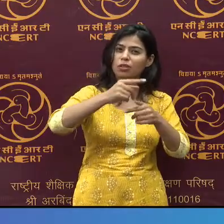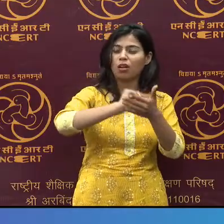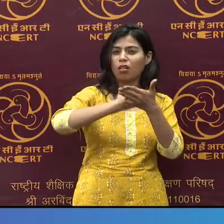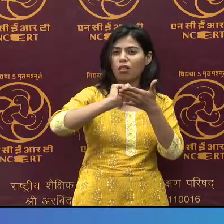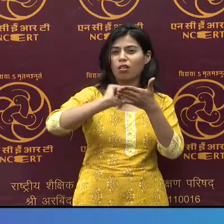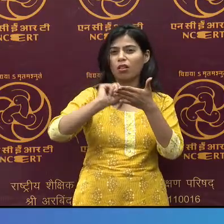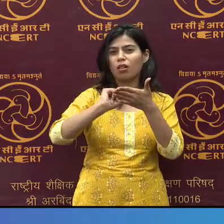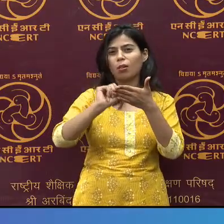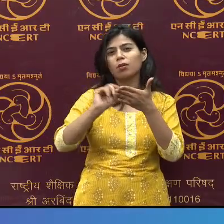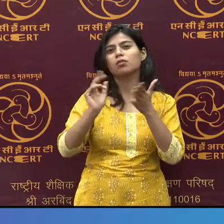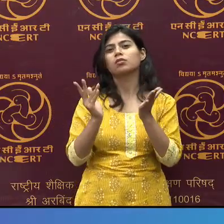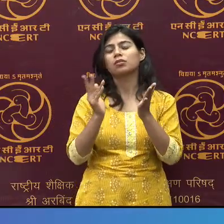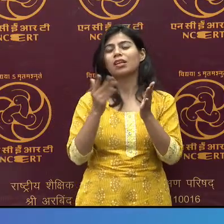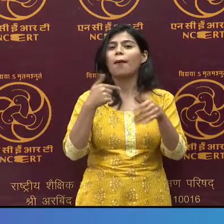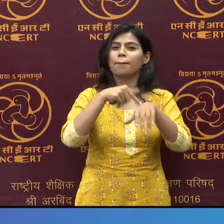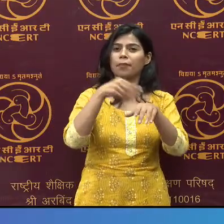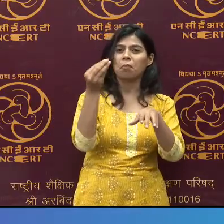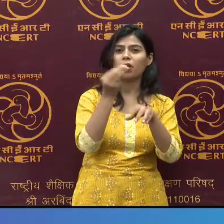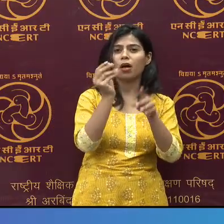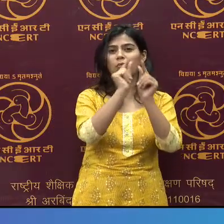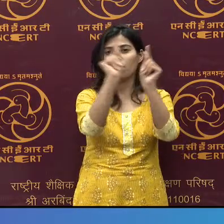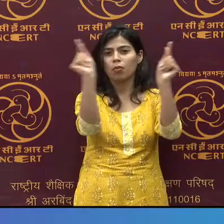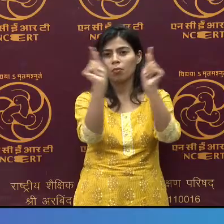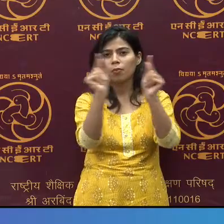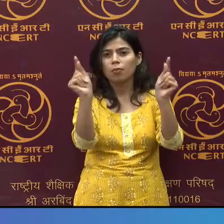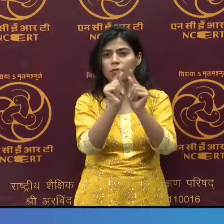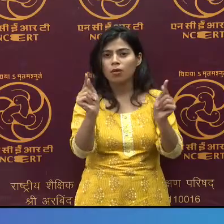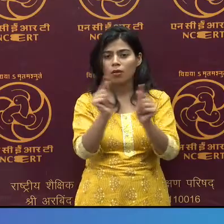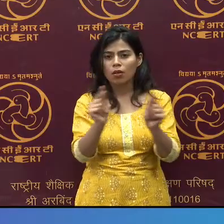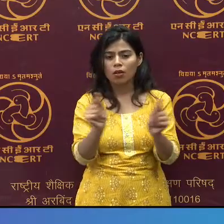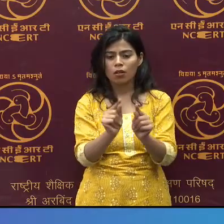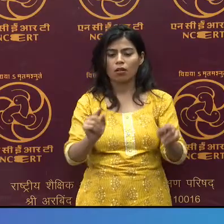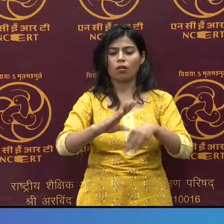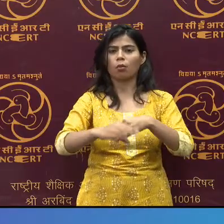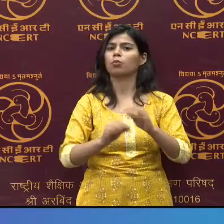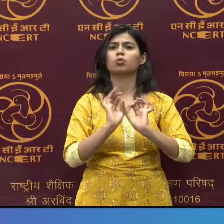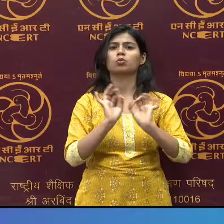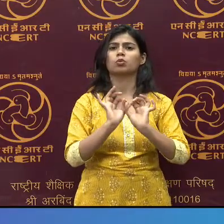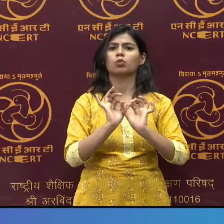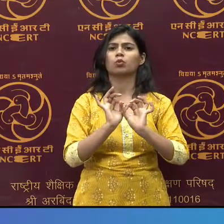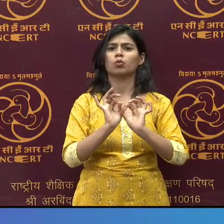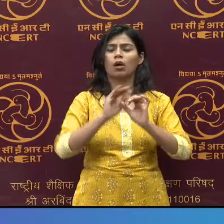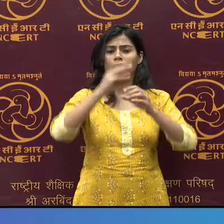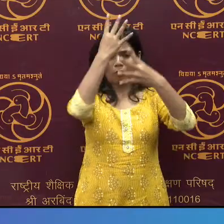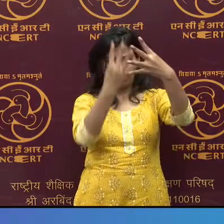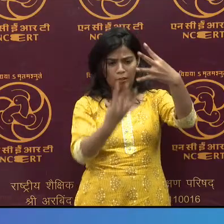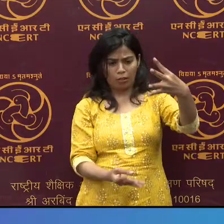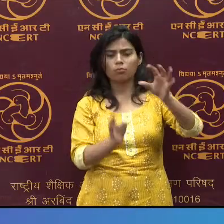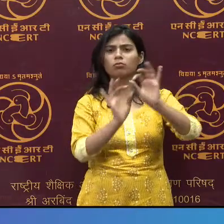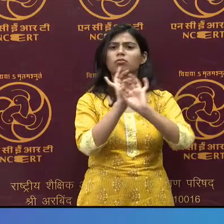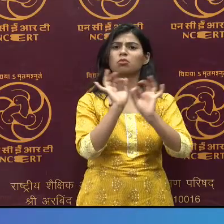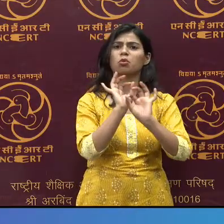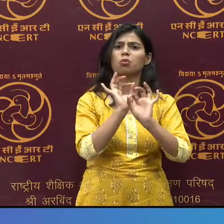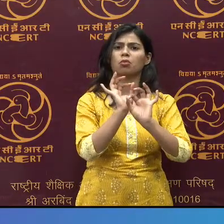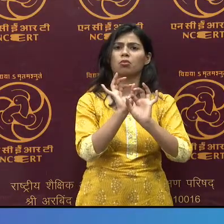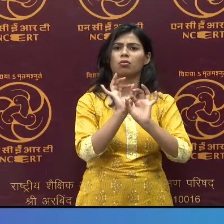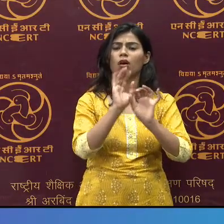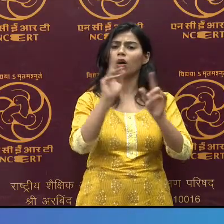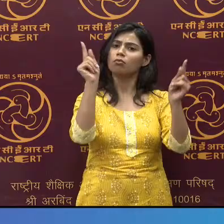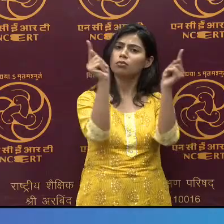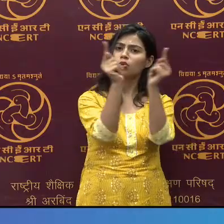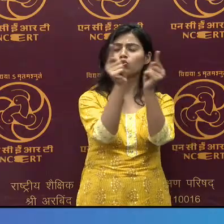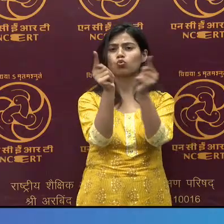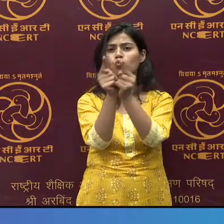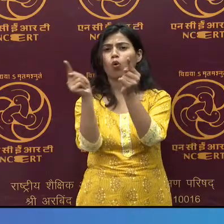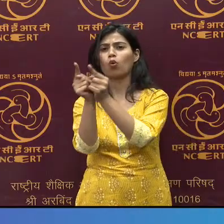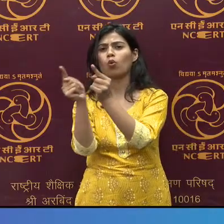sentence only. Break the sentence. Make it short. Yes. You will avoid a lot of mistakes if you write shorter sentences. You will not